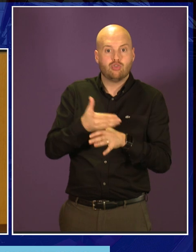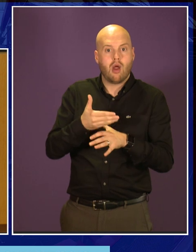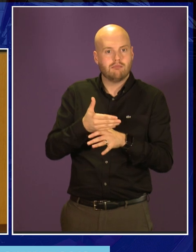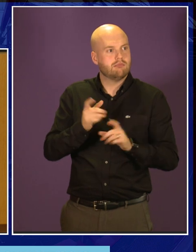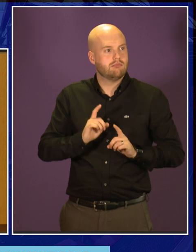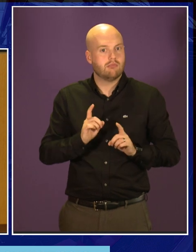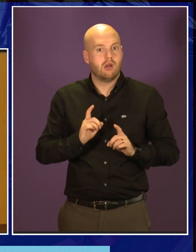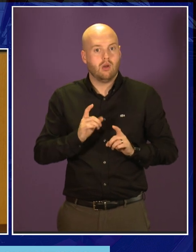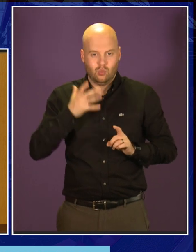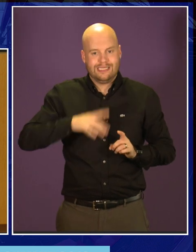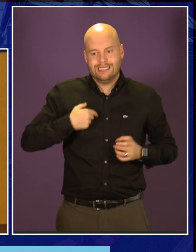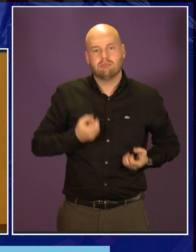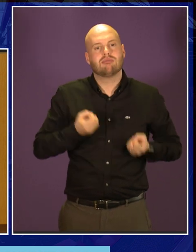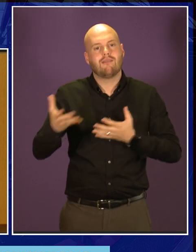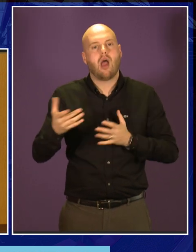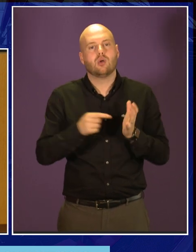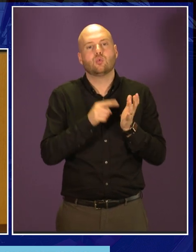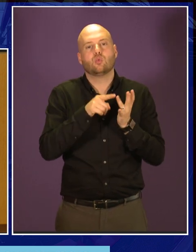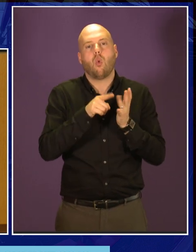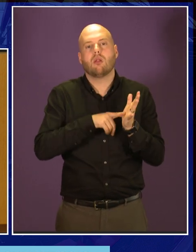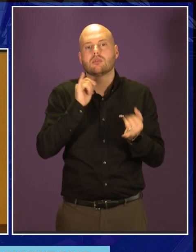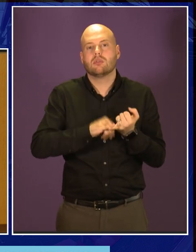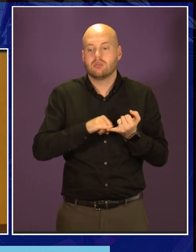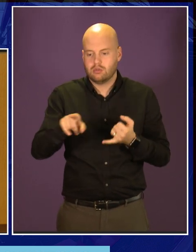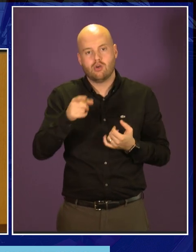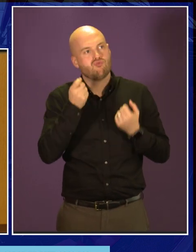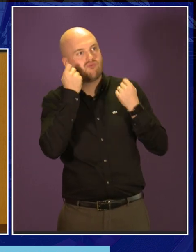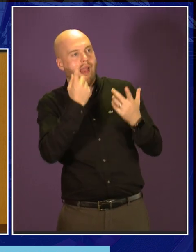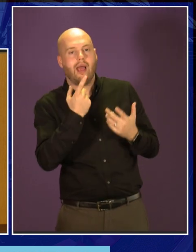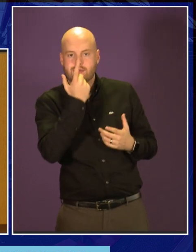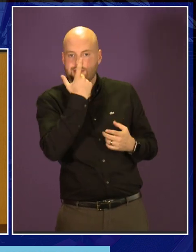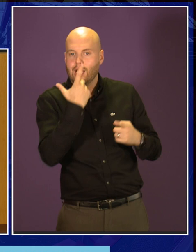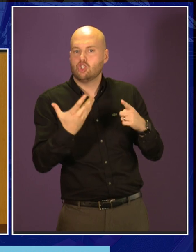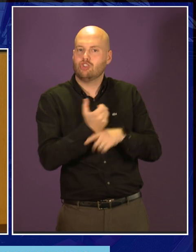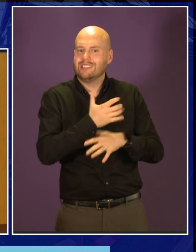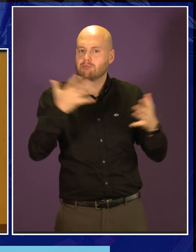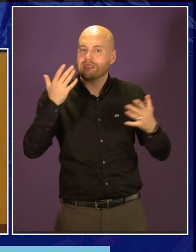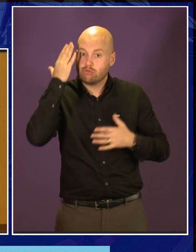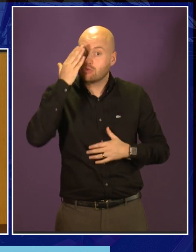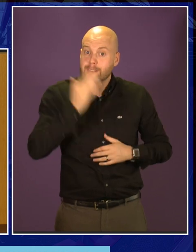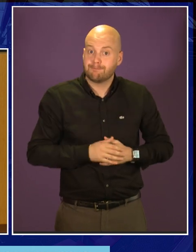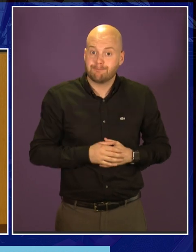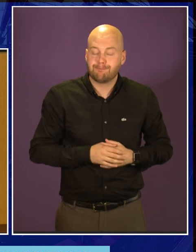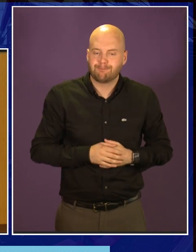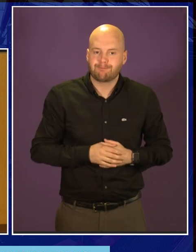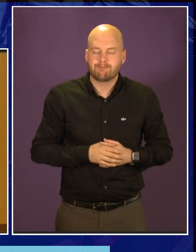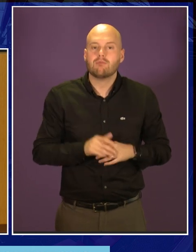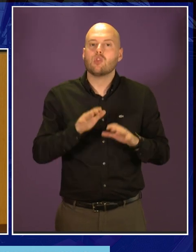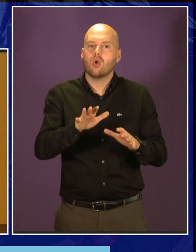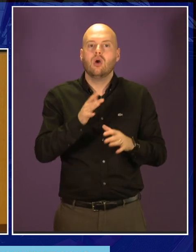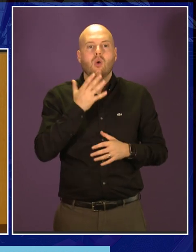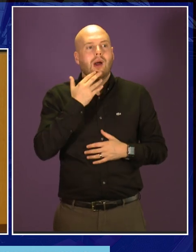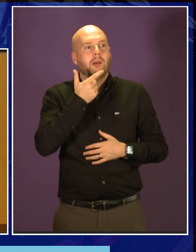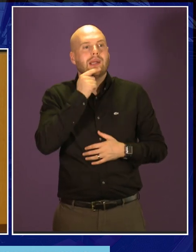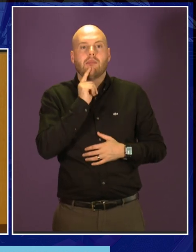them, that our best years essentially have yet to come. So when people say to me, how could we replicate what